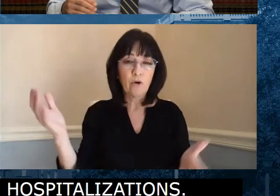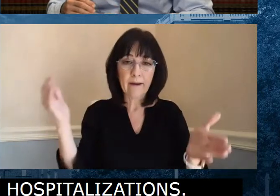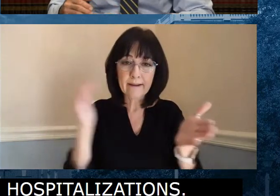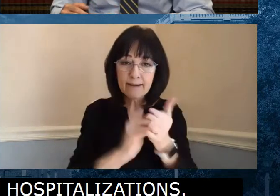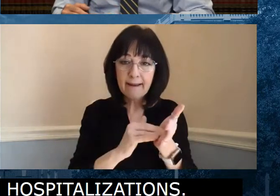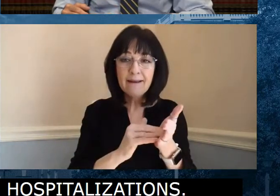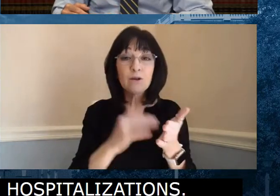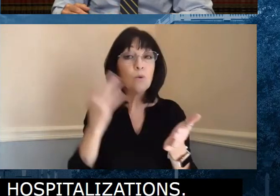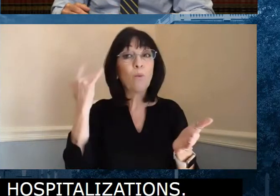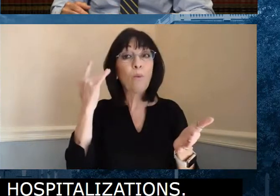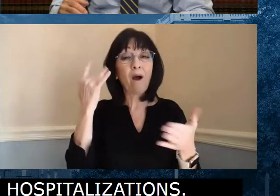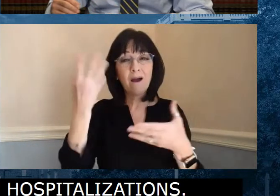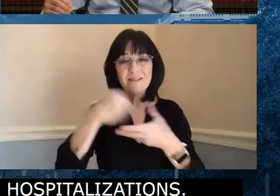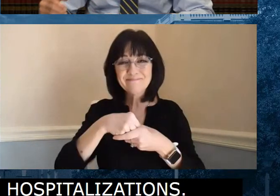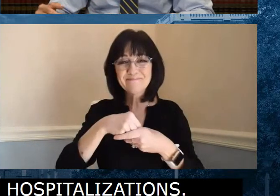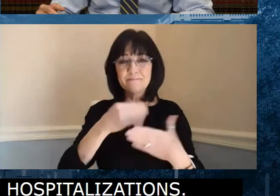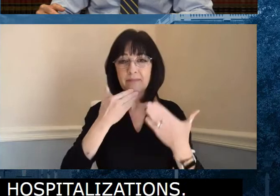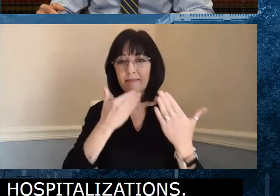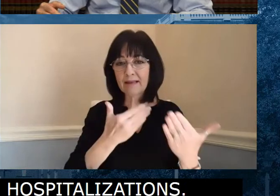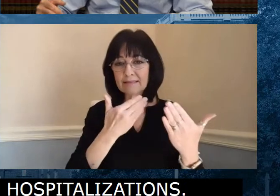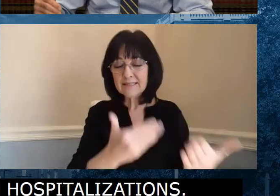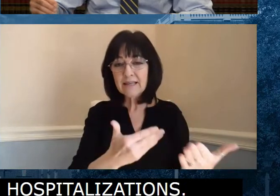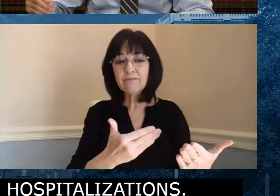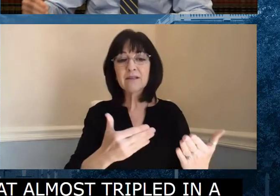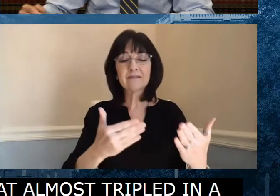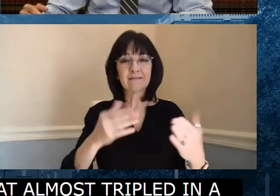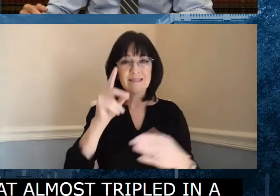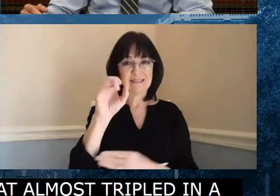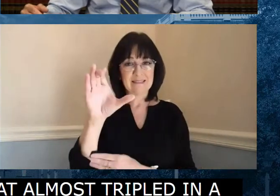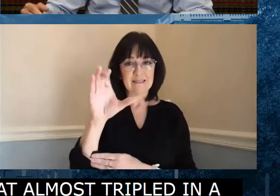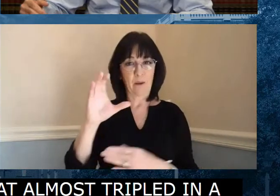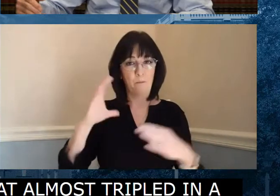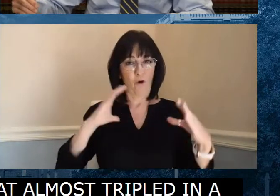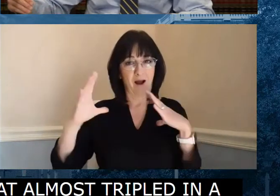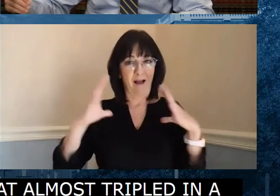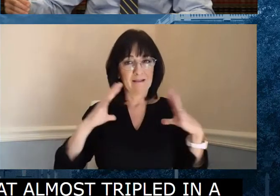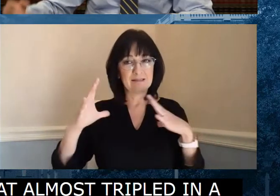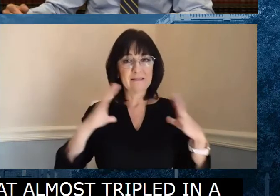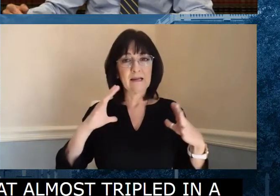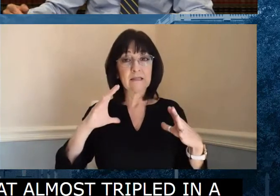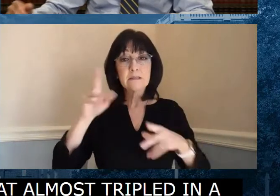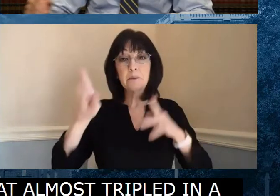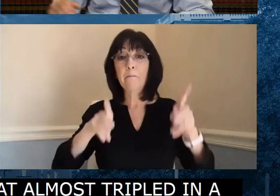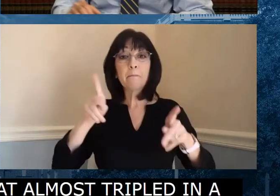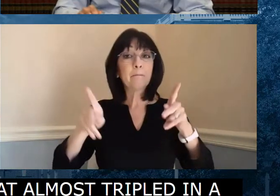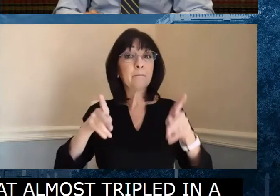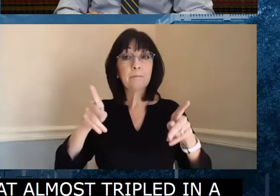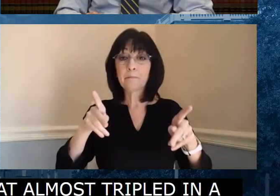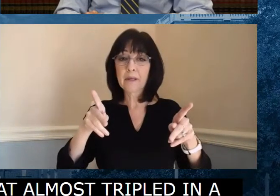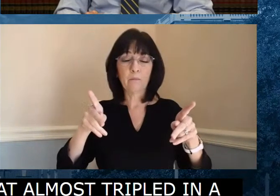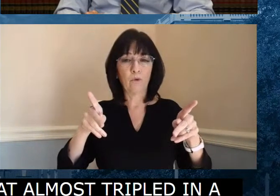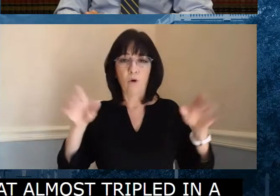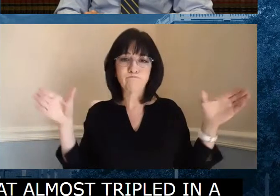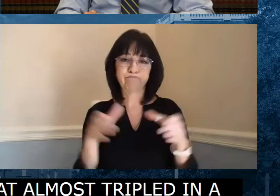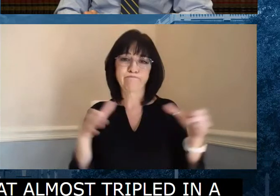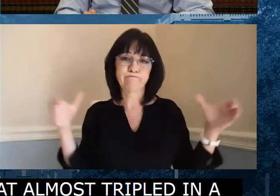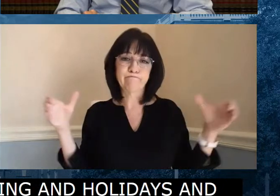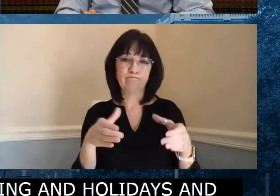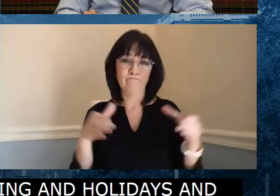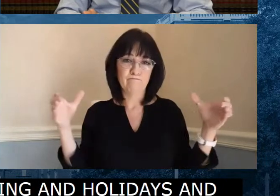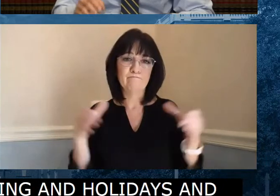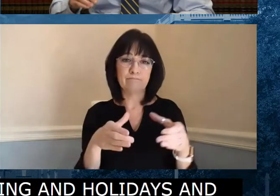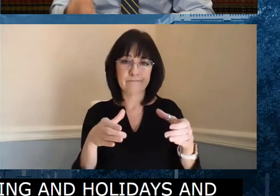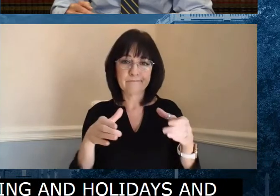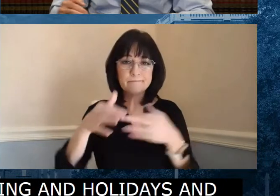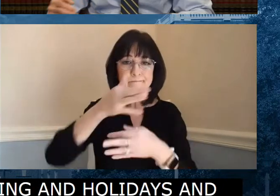Thanksgiving, holidays, people getting together, a lot of exposure. We topped out at the peak there